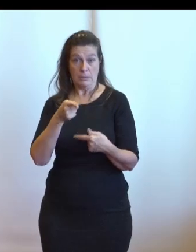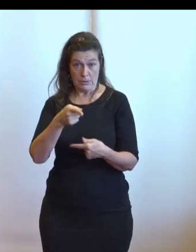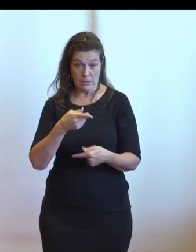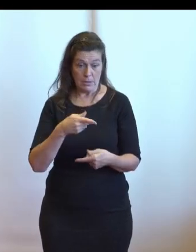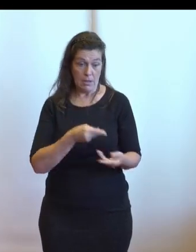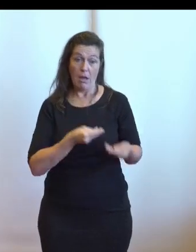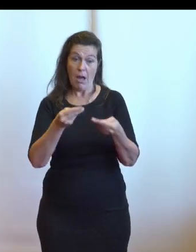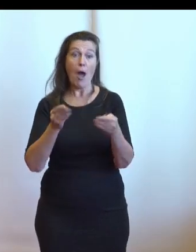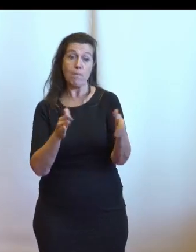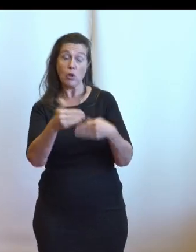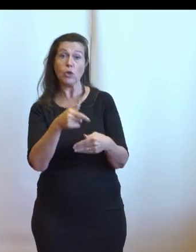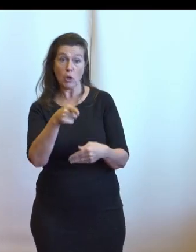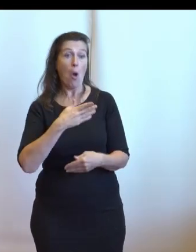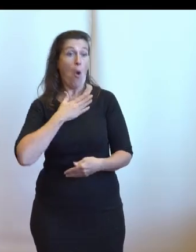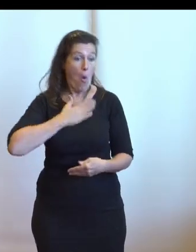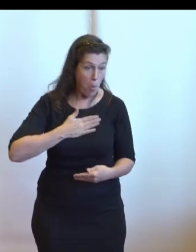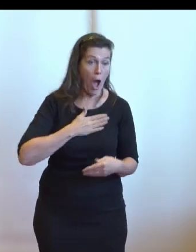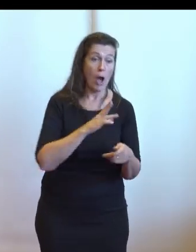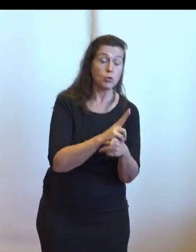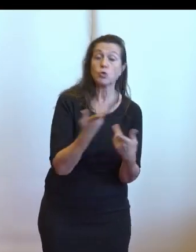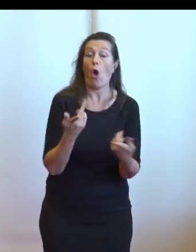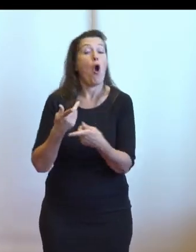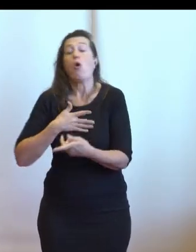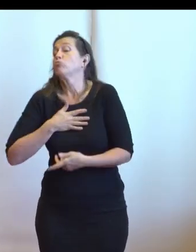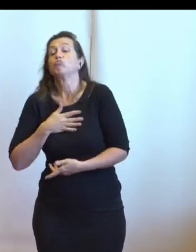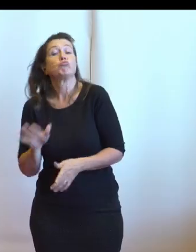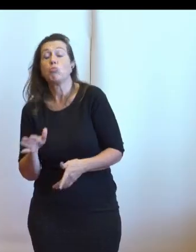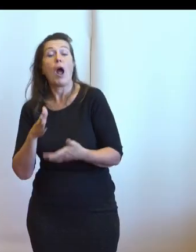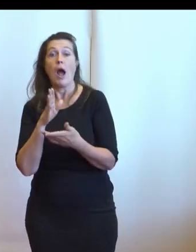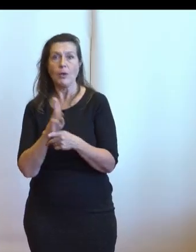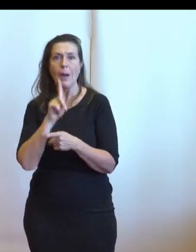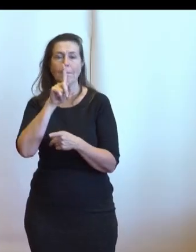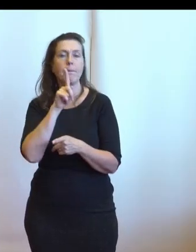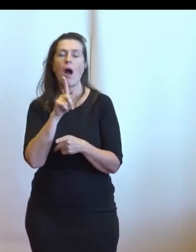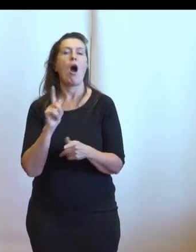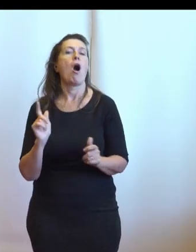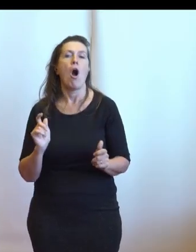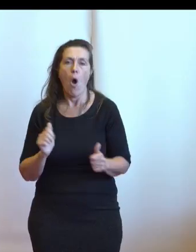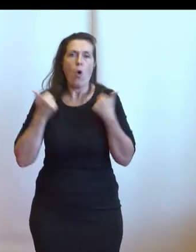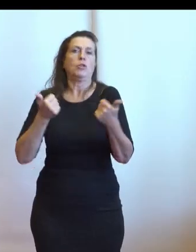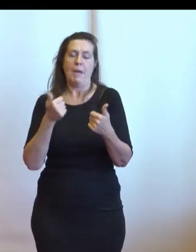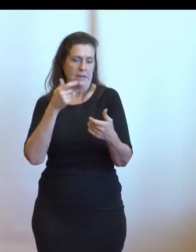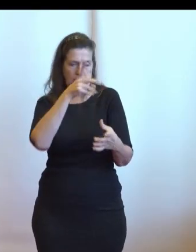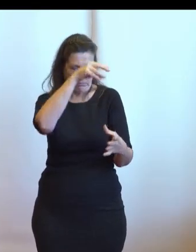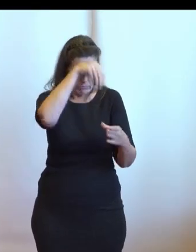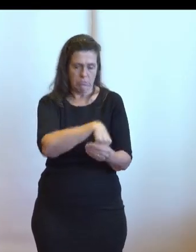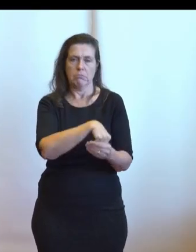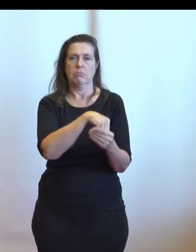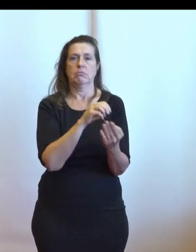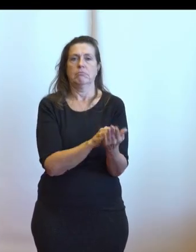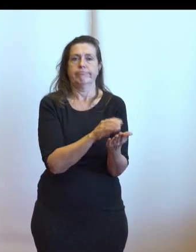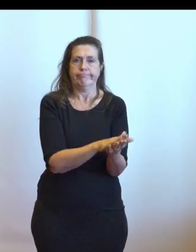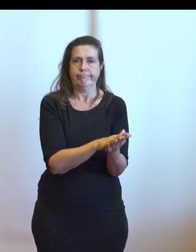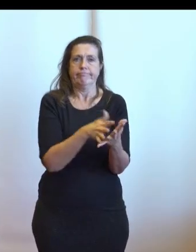it, this is up to everybody, but to have it embedded in all equipment that